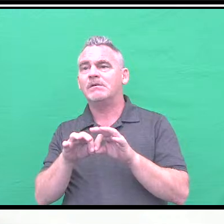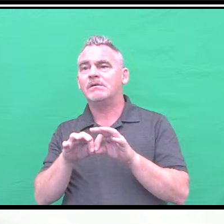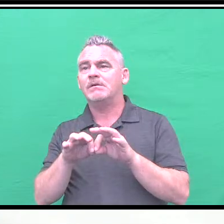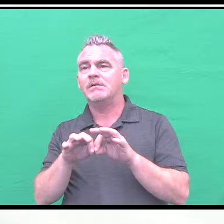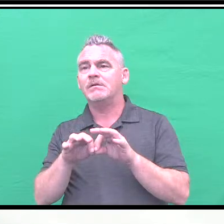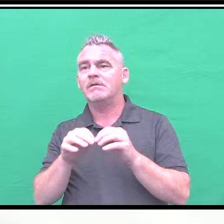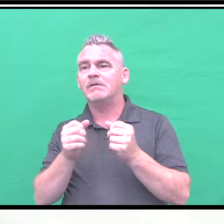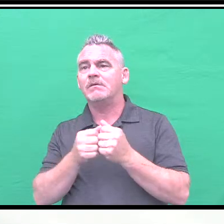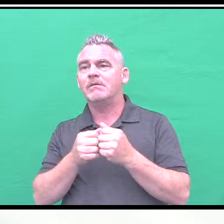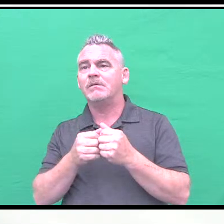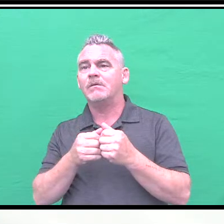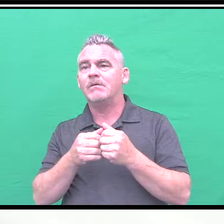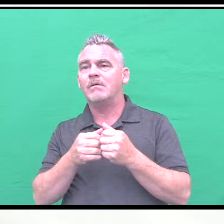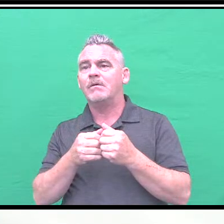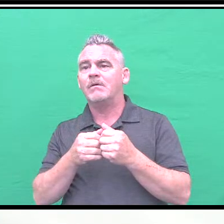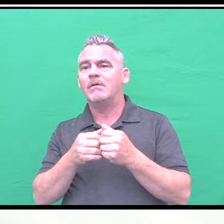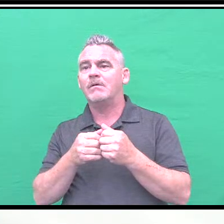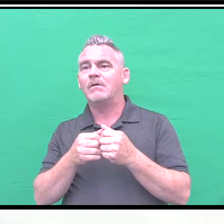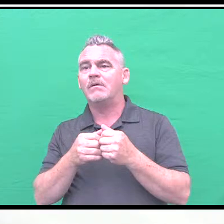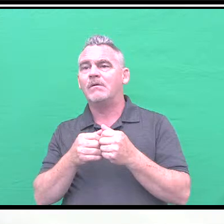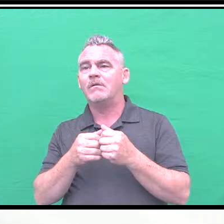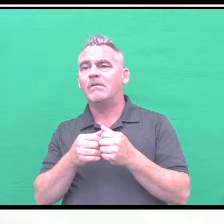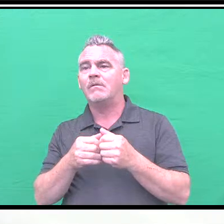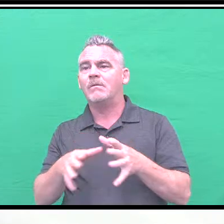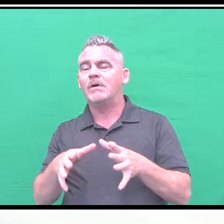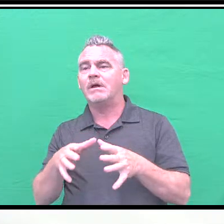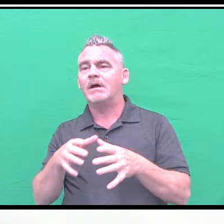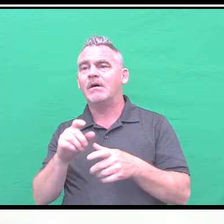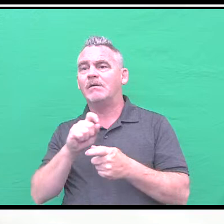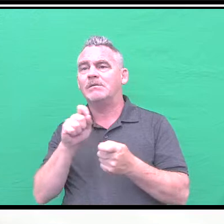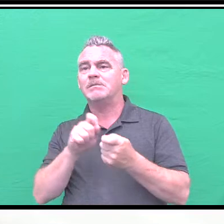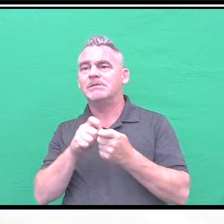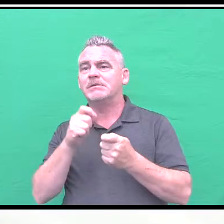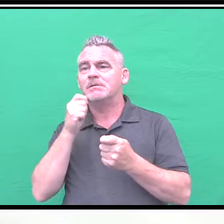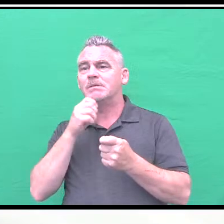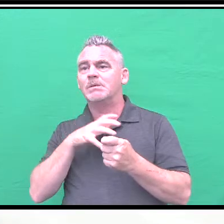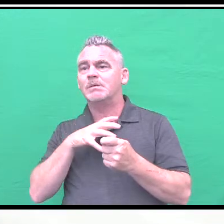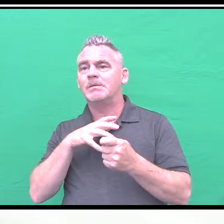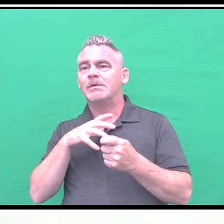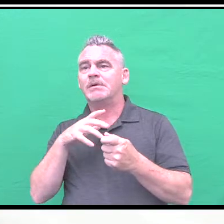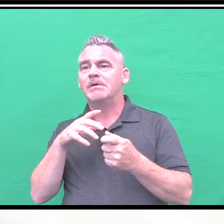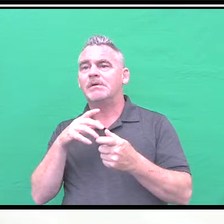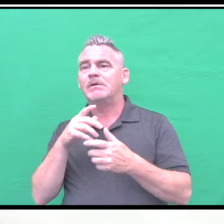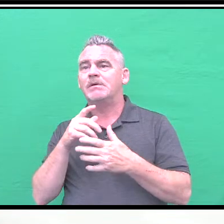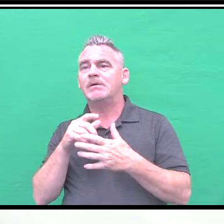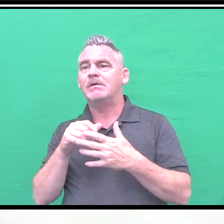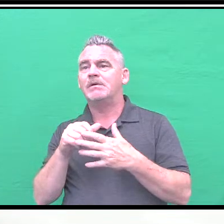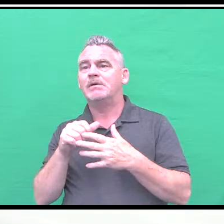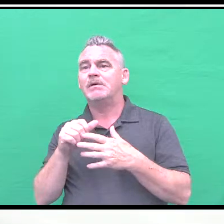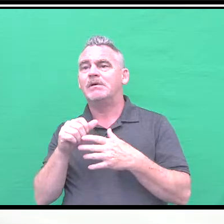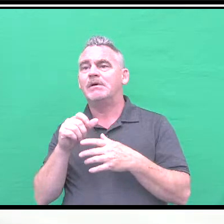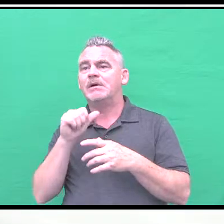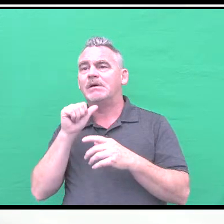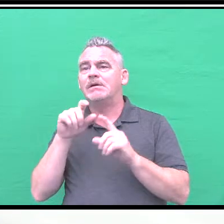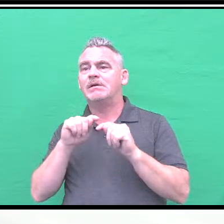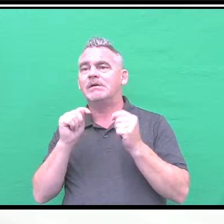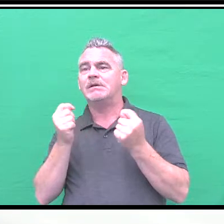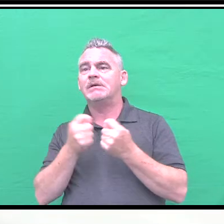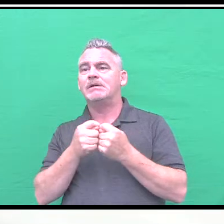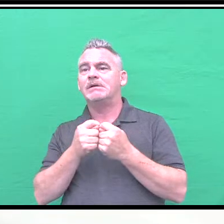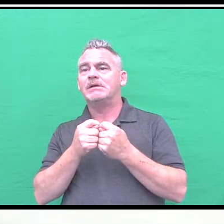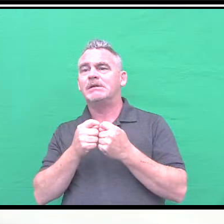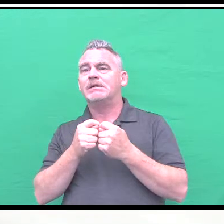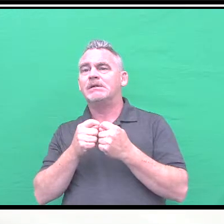the magic just doesn't happen. And so I give a kudos to her and all of the team with Dr. Malik Muhammad